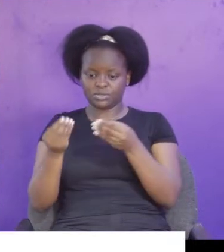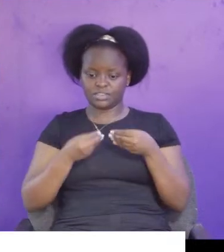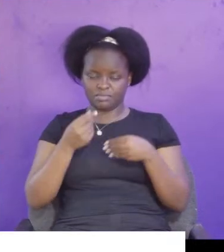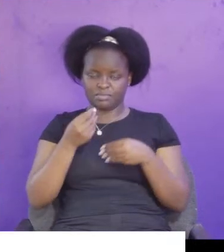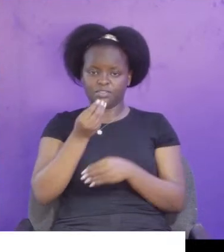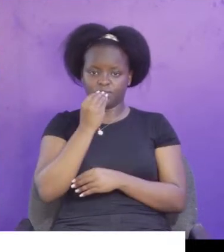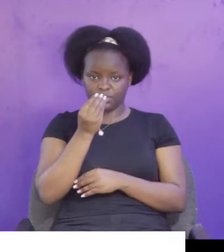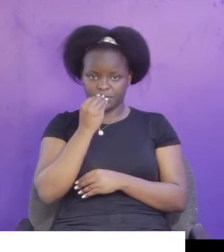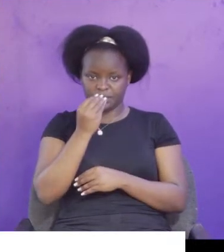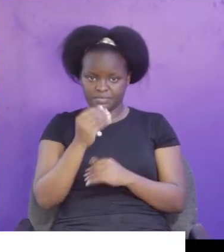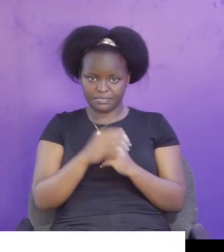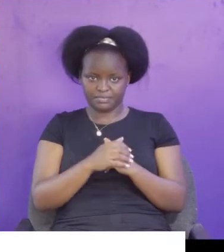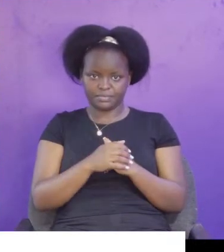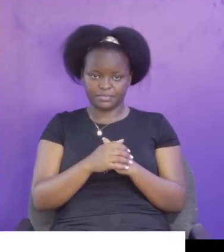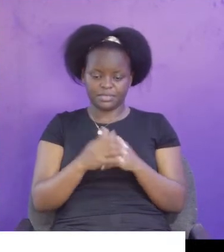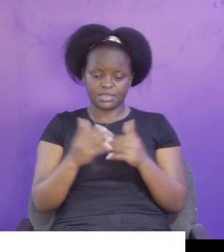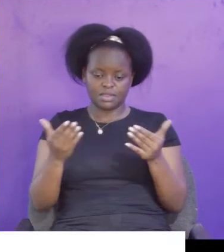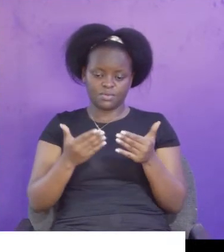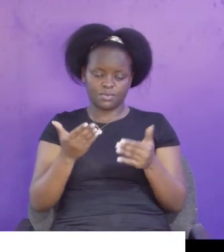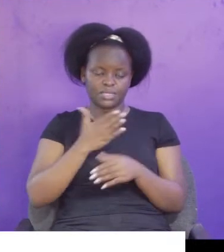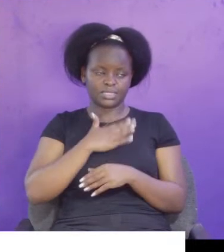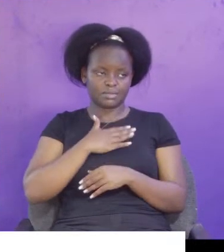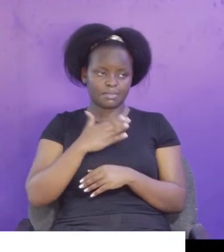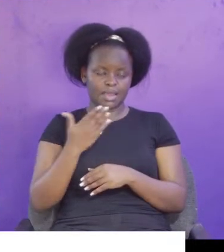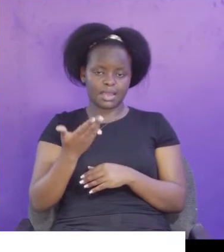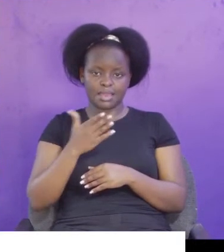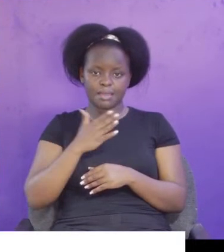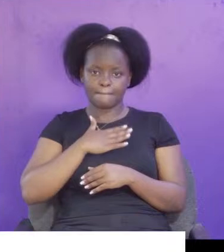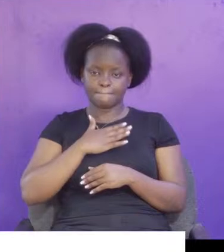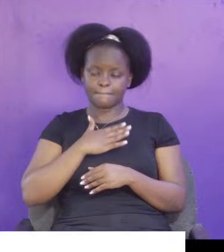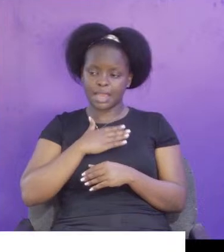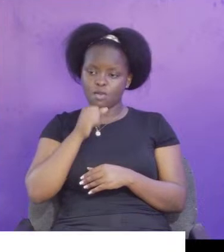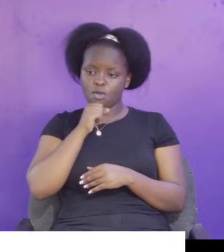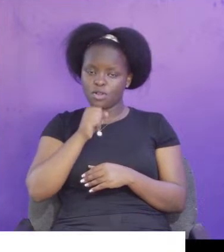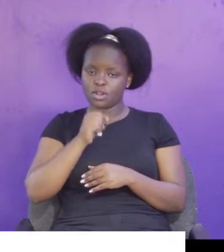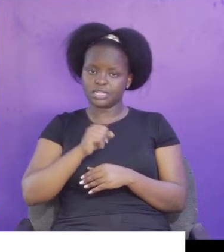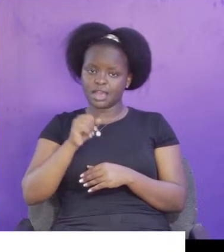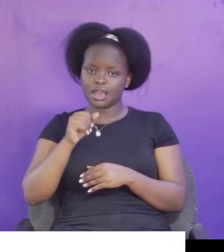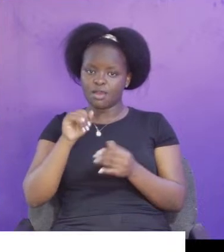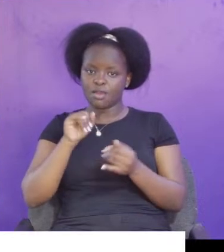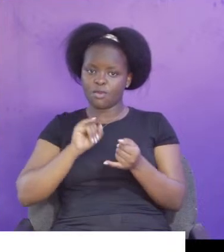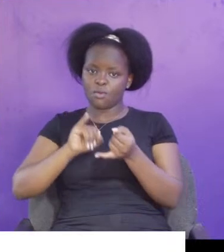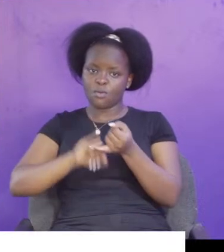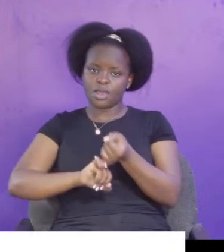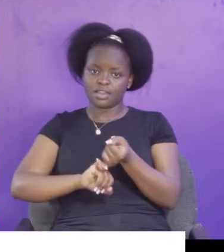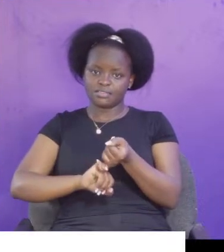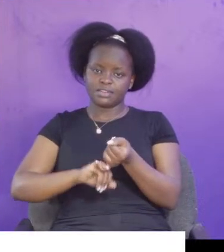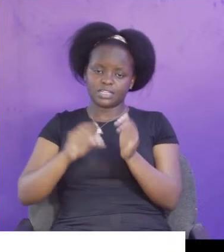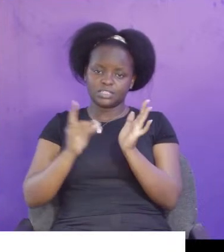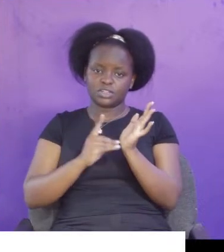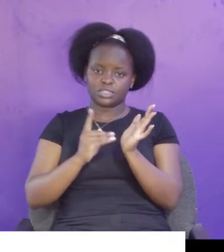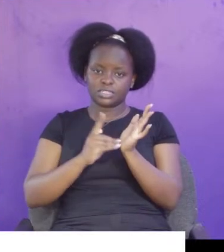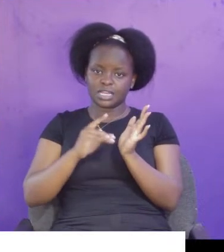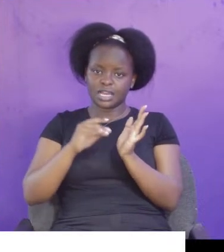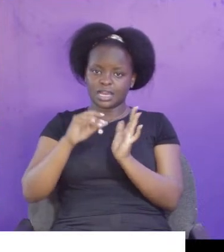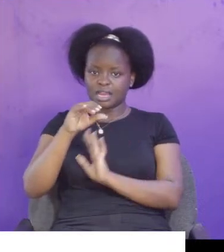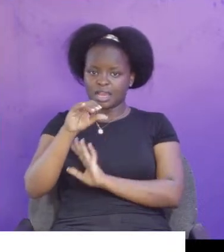There's my elder wife, Dr. Ann Ayo Oburu, is